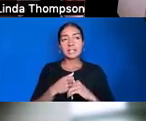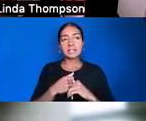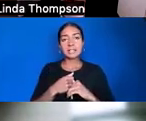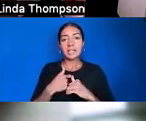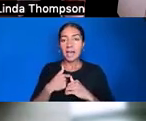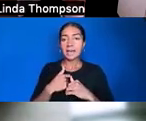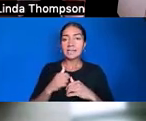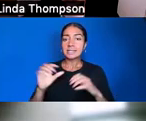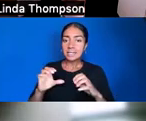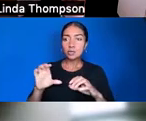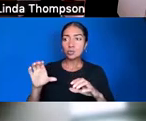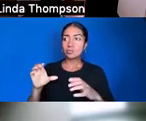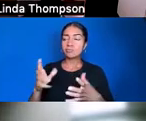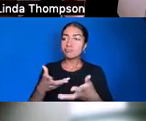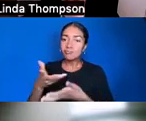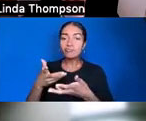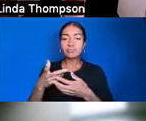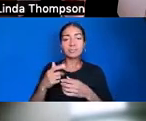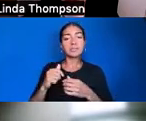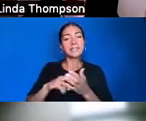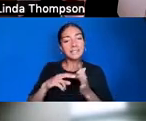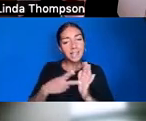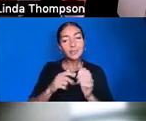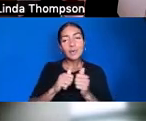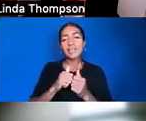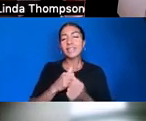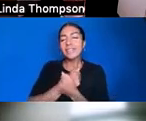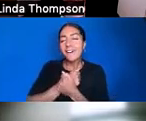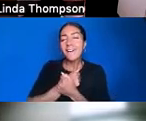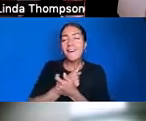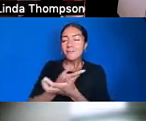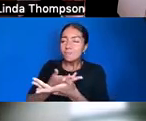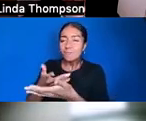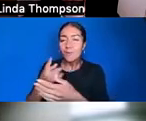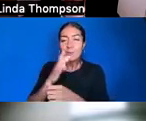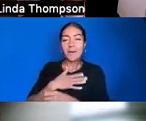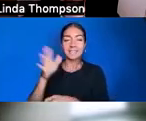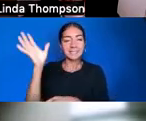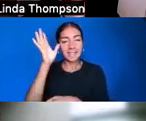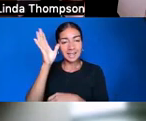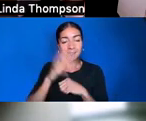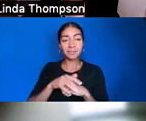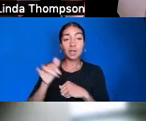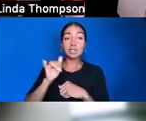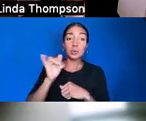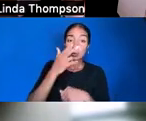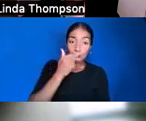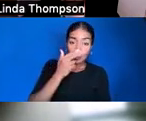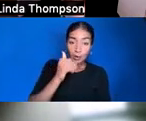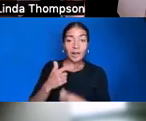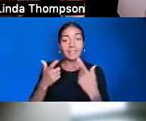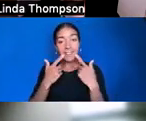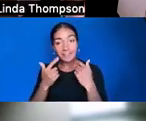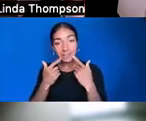do it intentionally with love in my heart for my dad. So also humor and laughter,